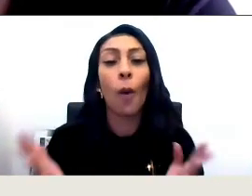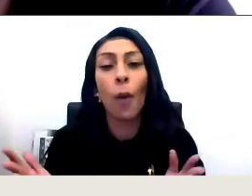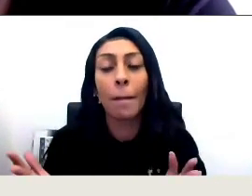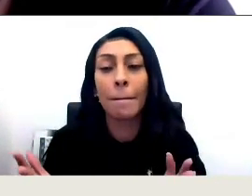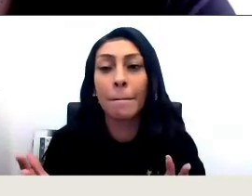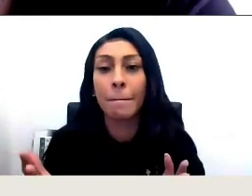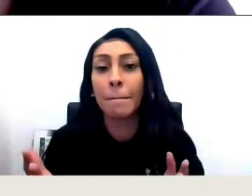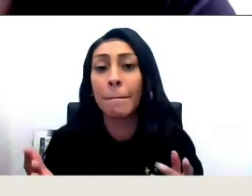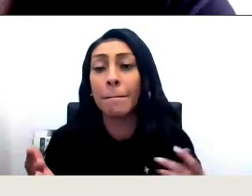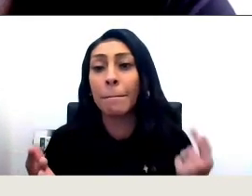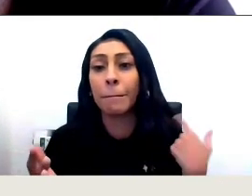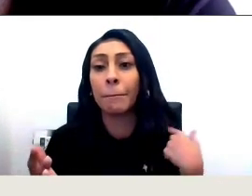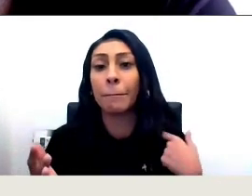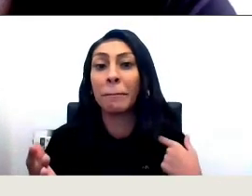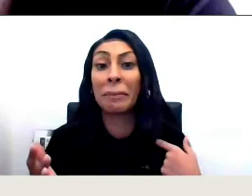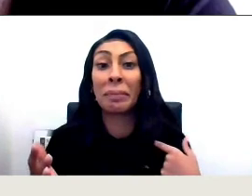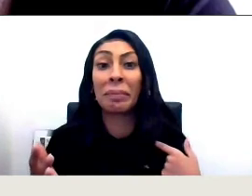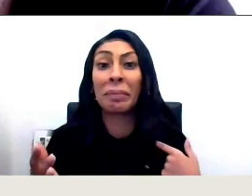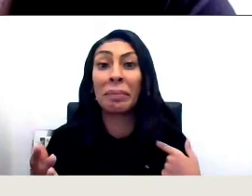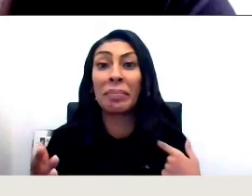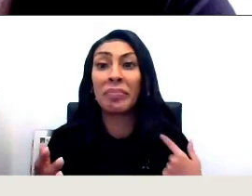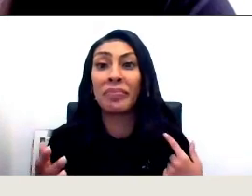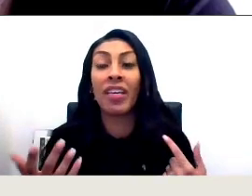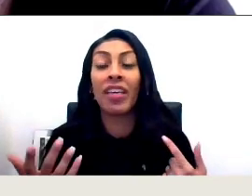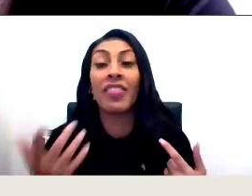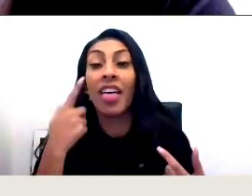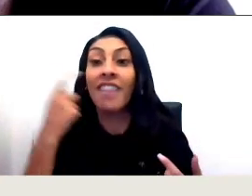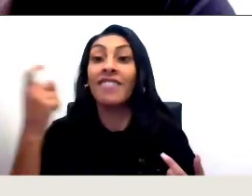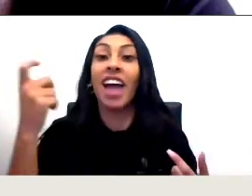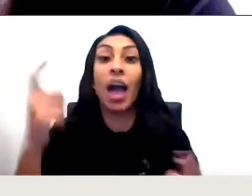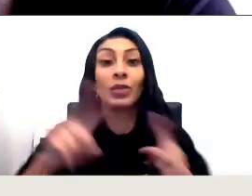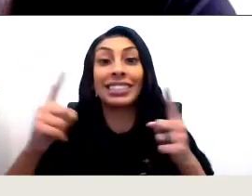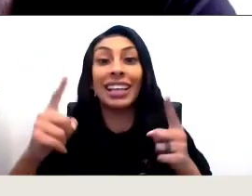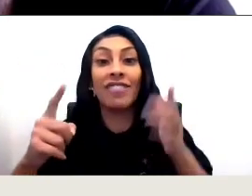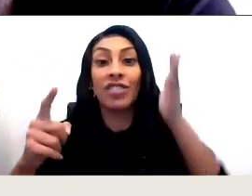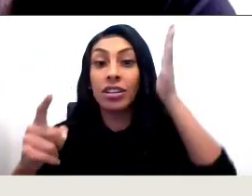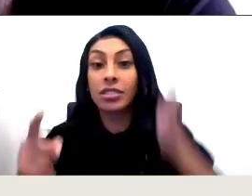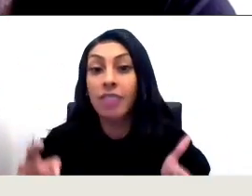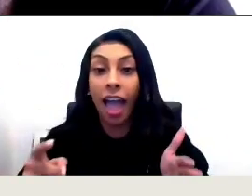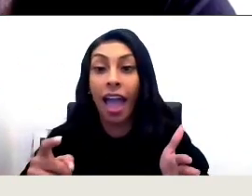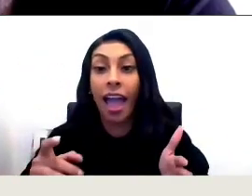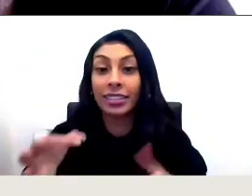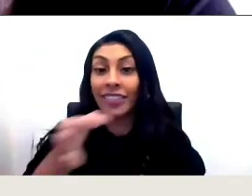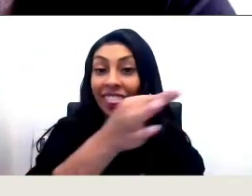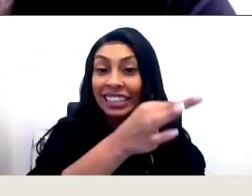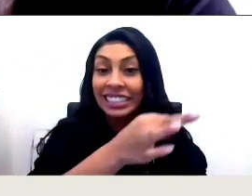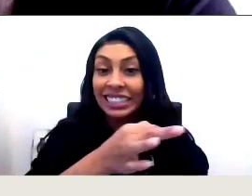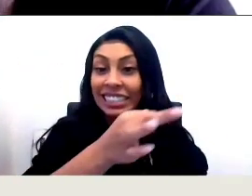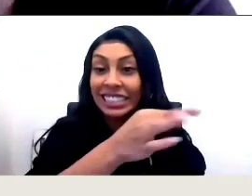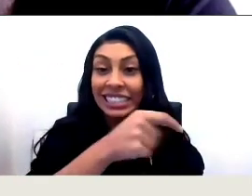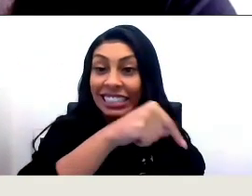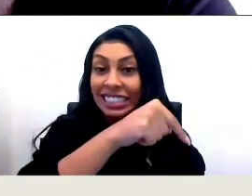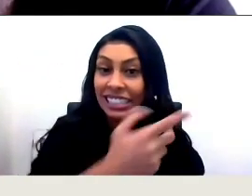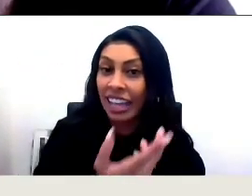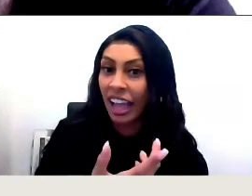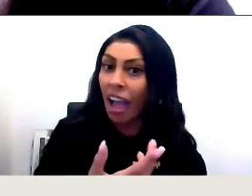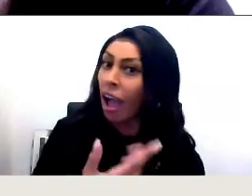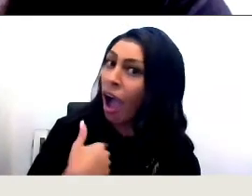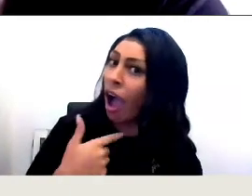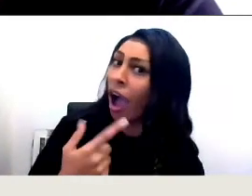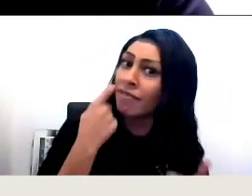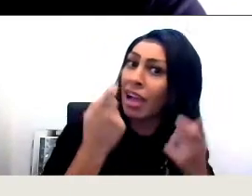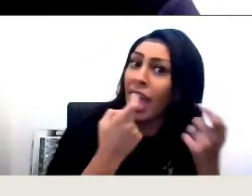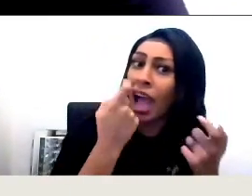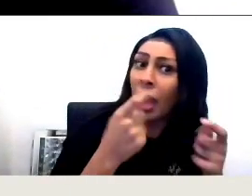And coincidentally that like led me to discovering another side of the city that I really kind of found exciting and stimulating in